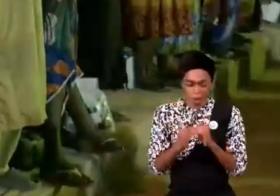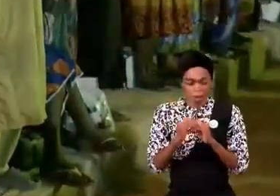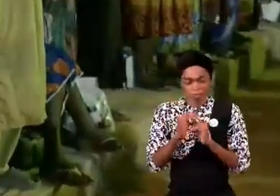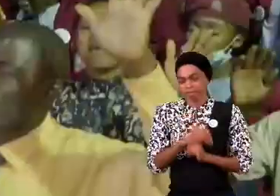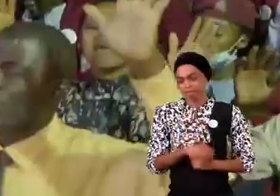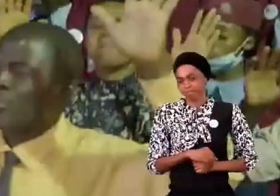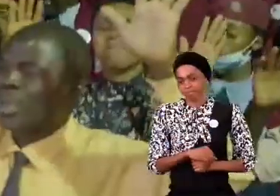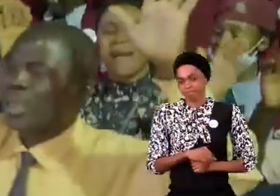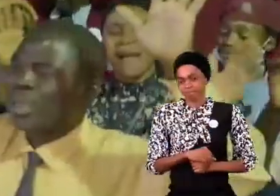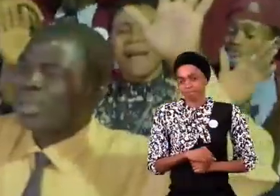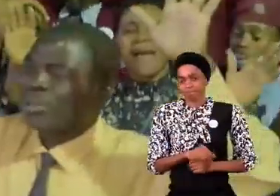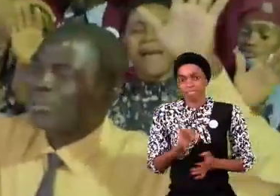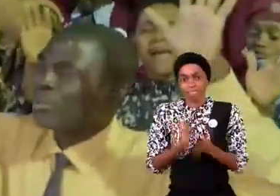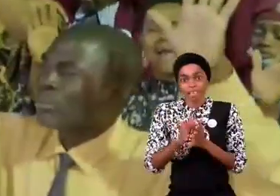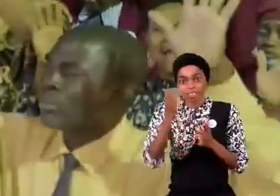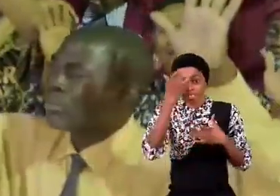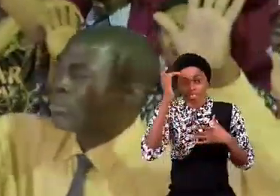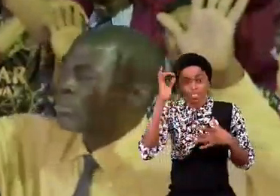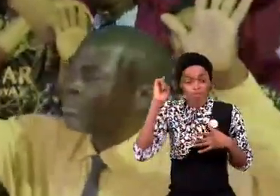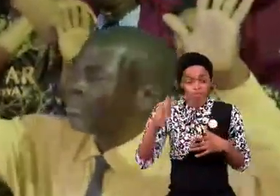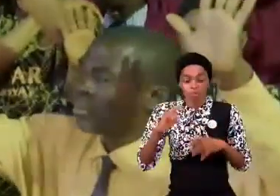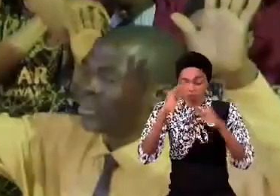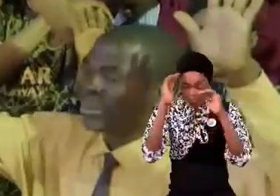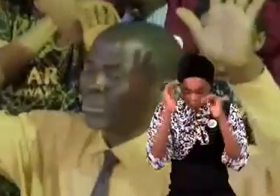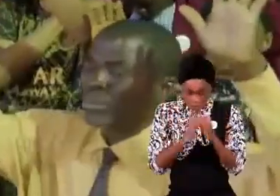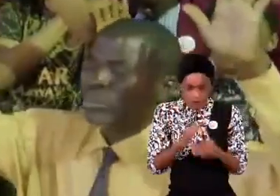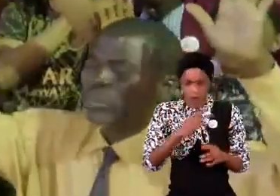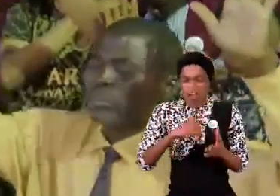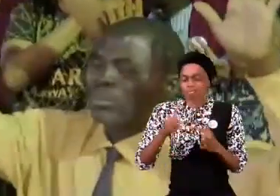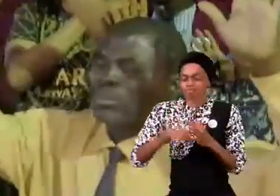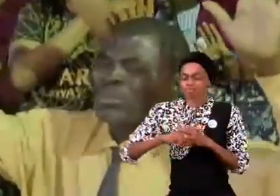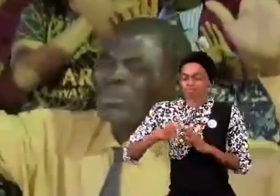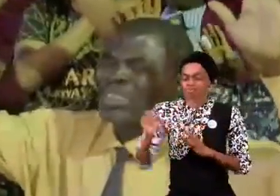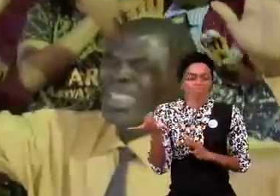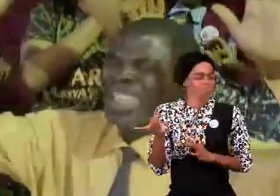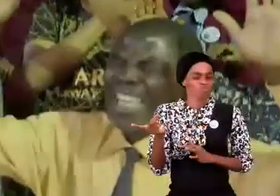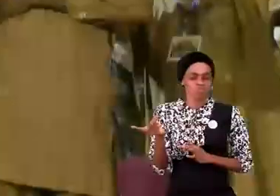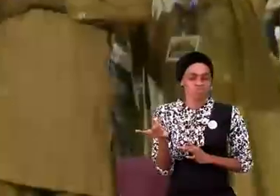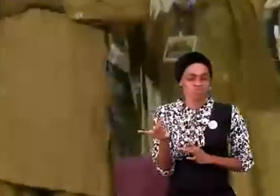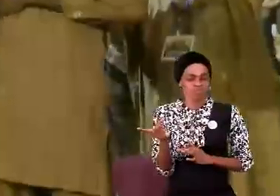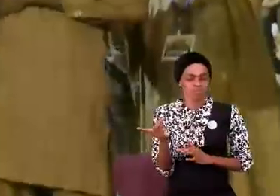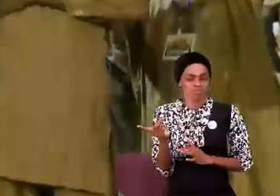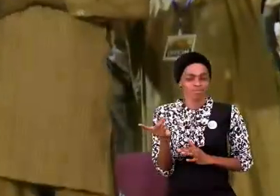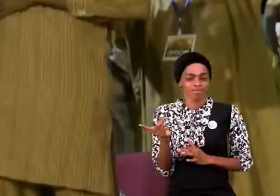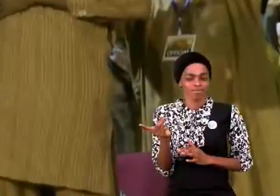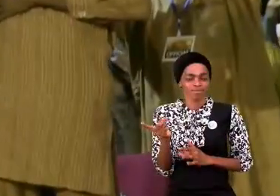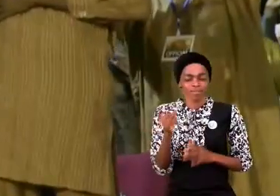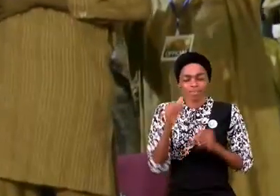out. Amen. Father, in Jesus' name, Amen.